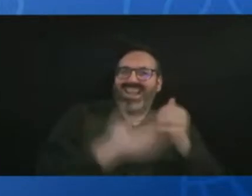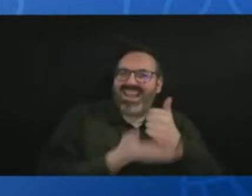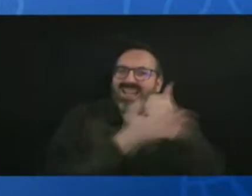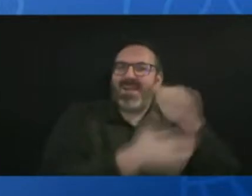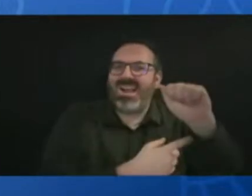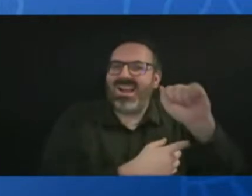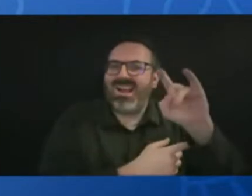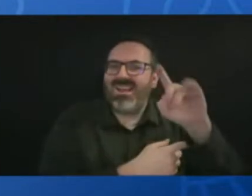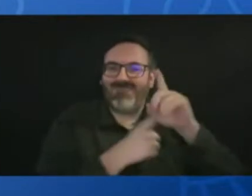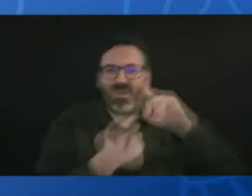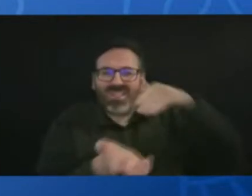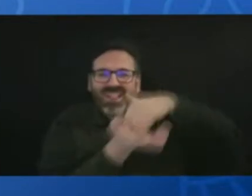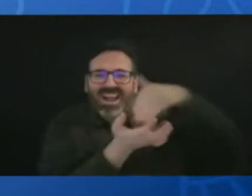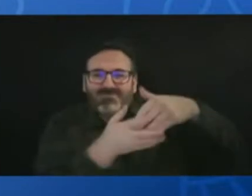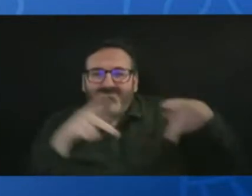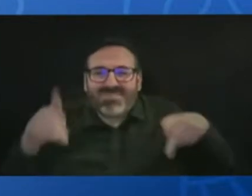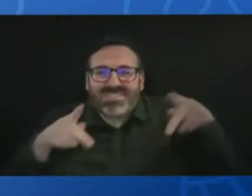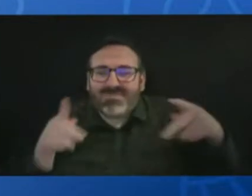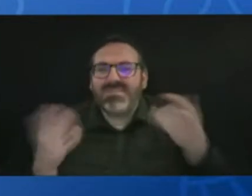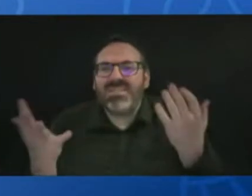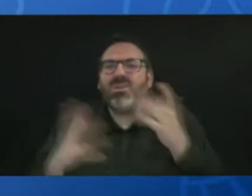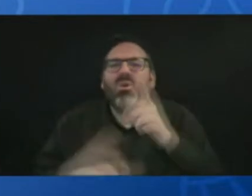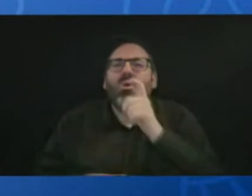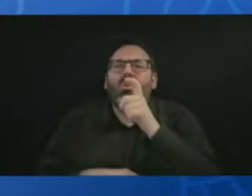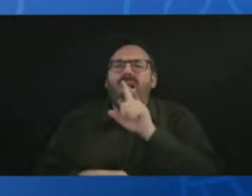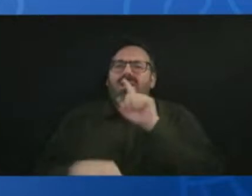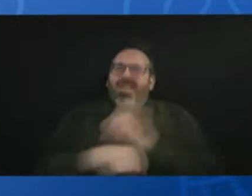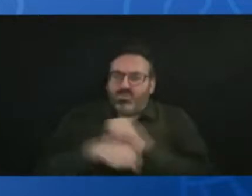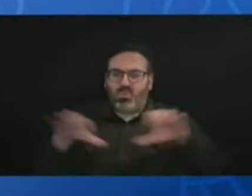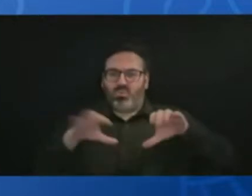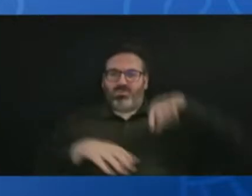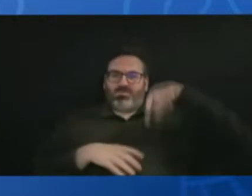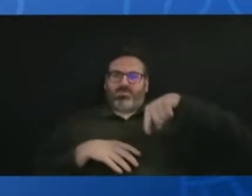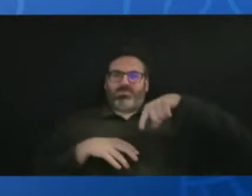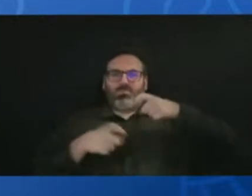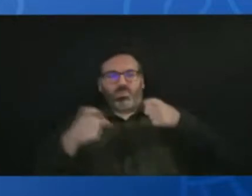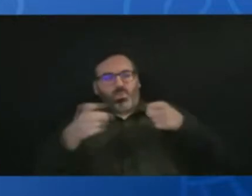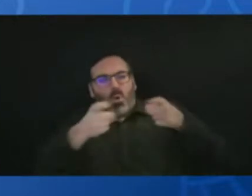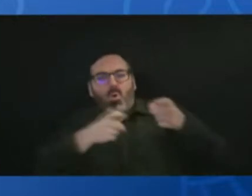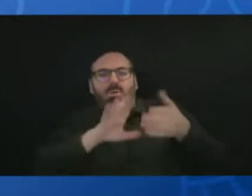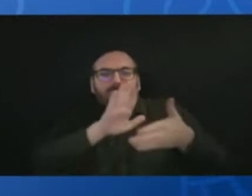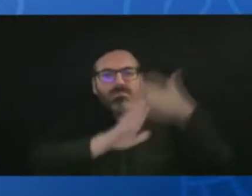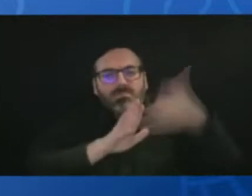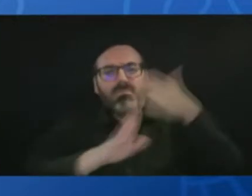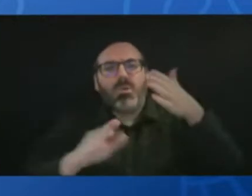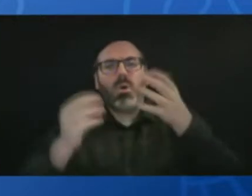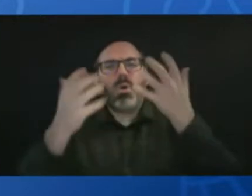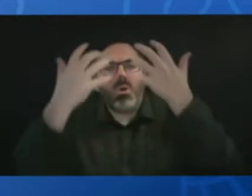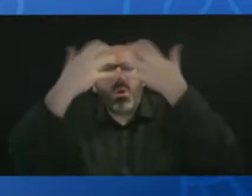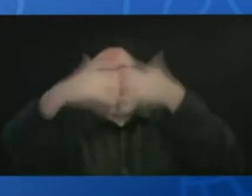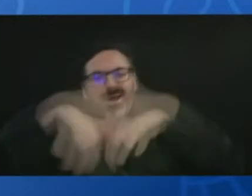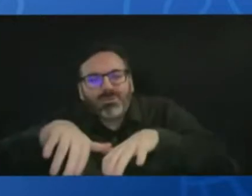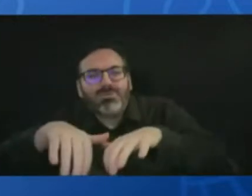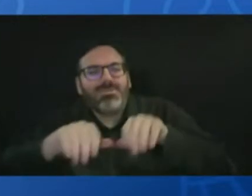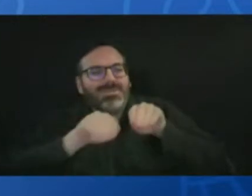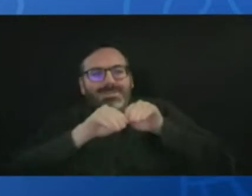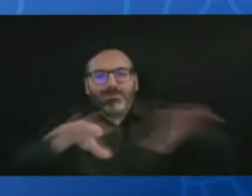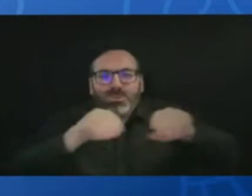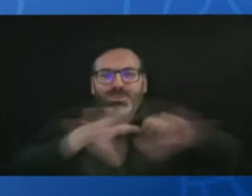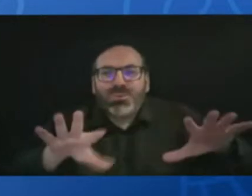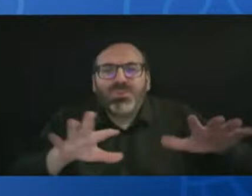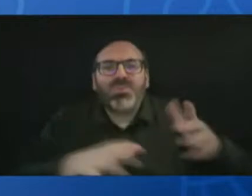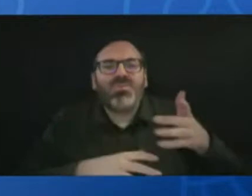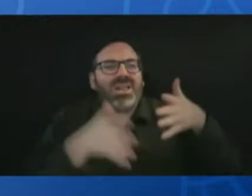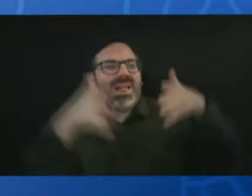is actually doing now the control, coordination, and distribution of whatever aid is left